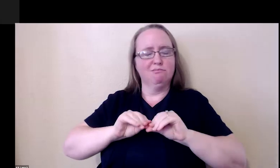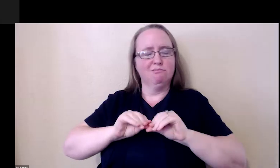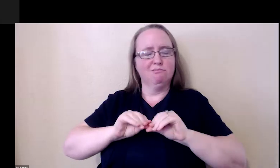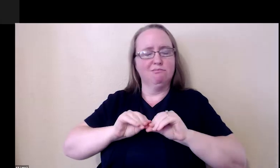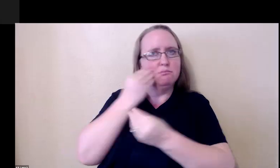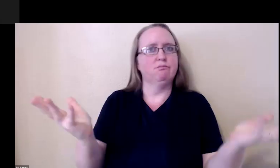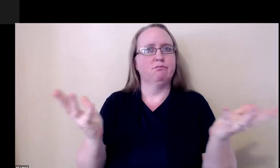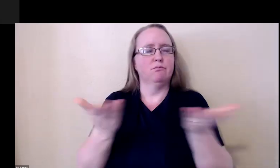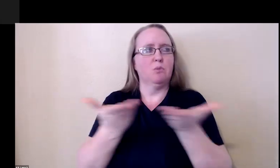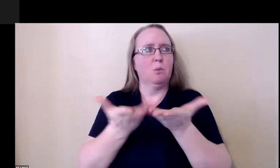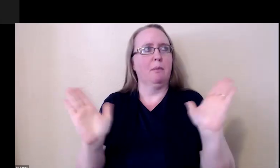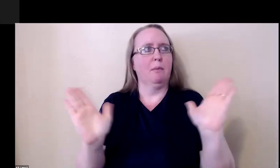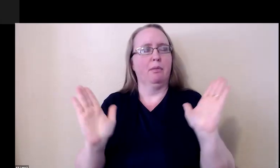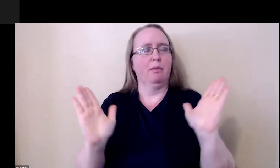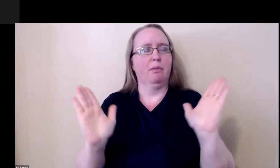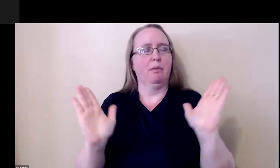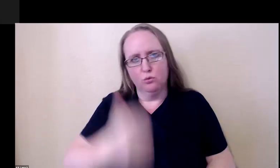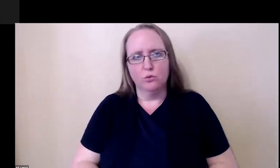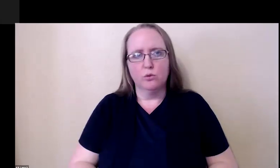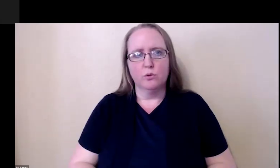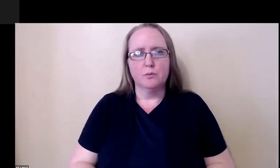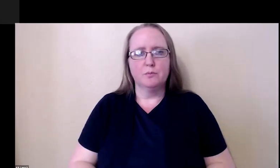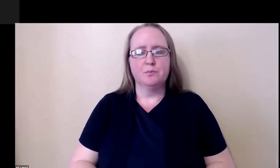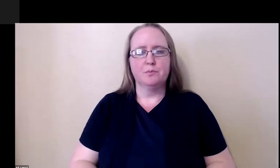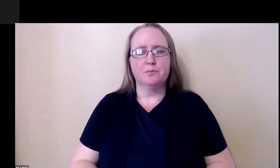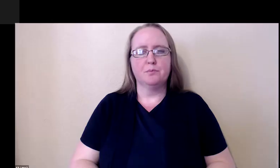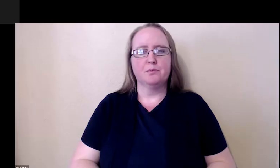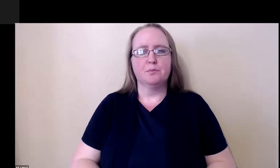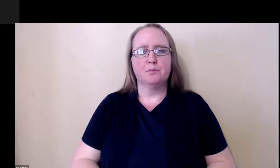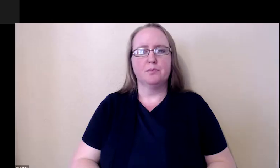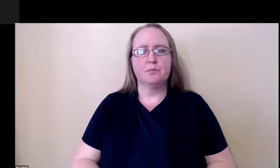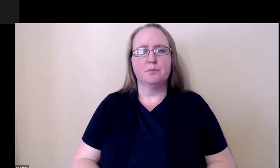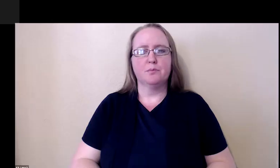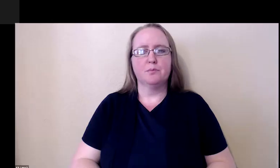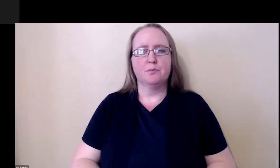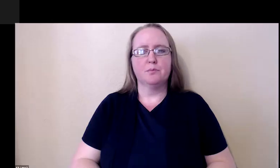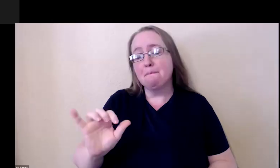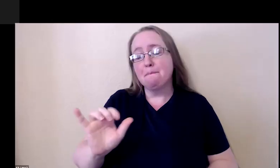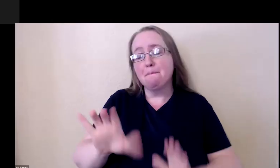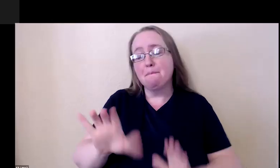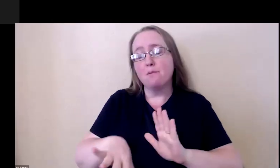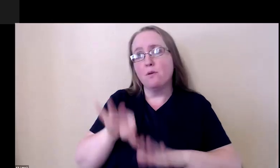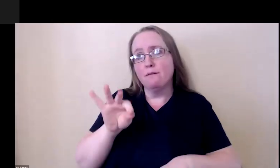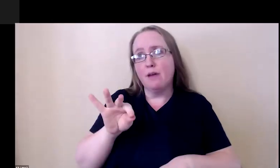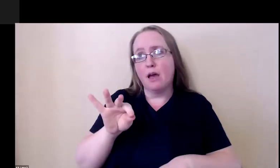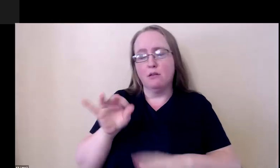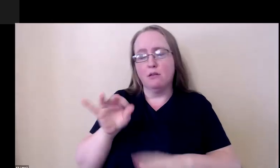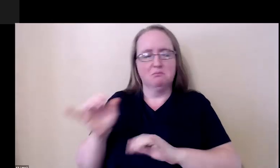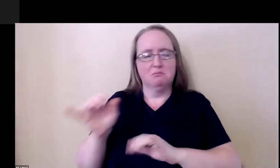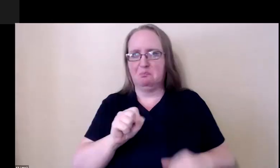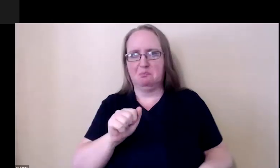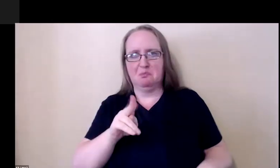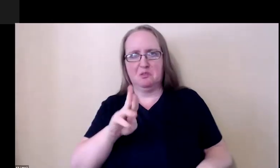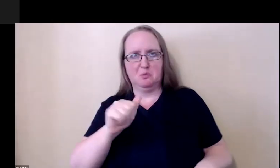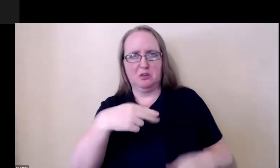public. We also um, have found, like Sabrina said, it depends on